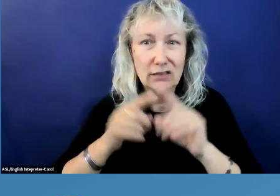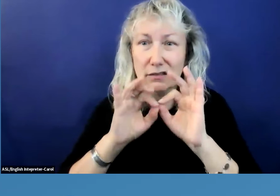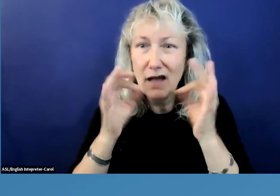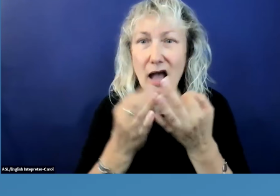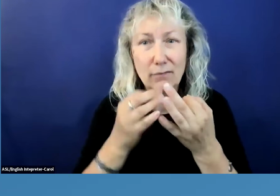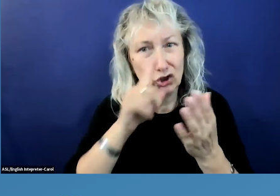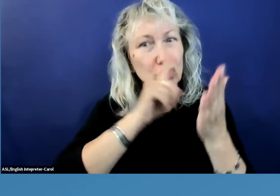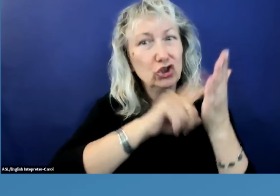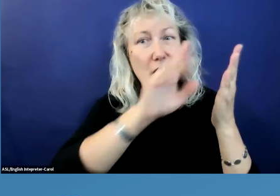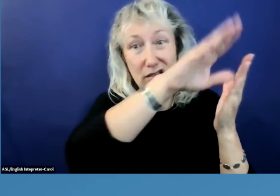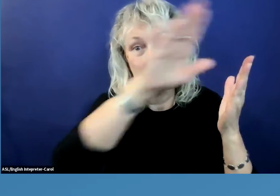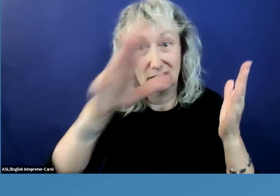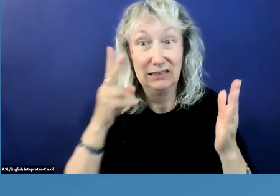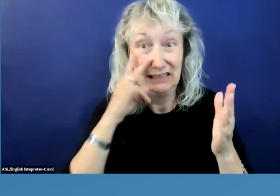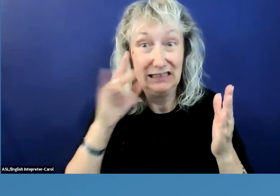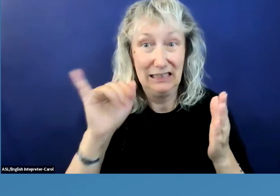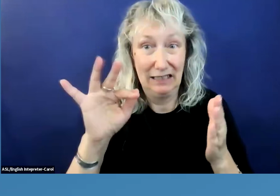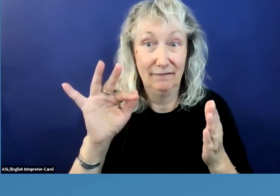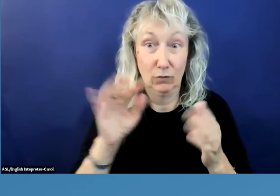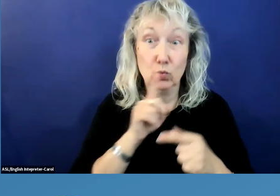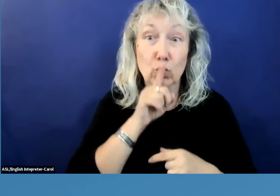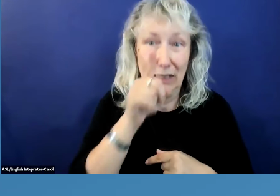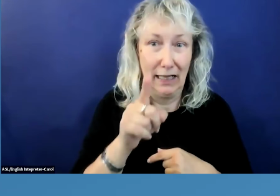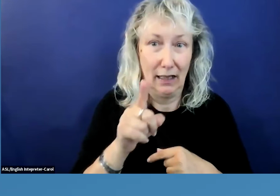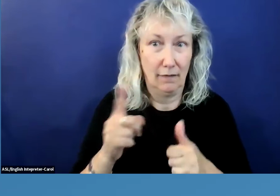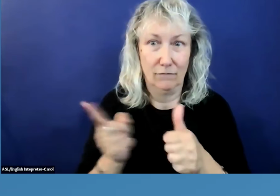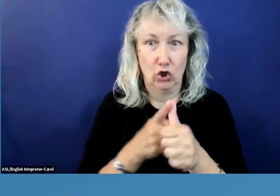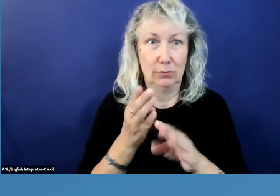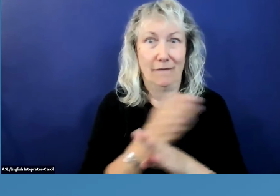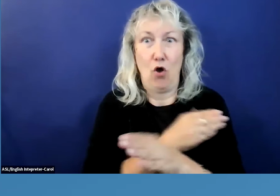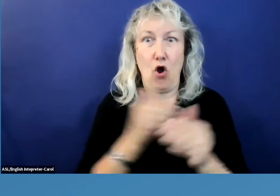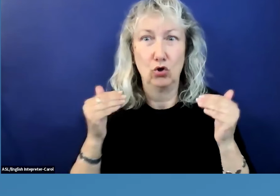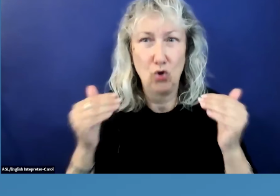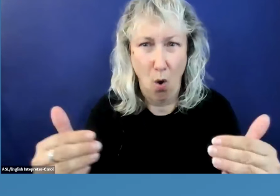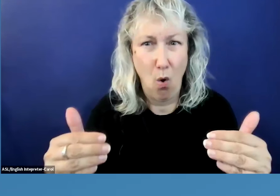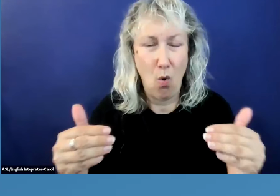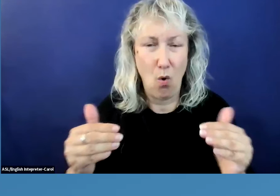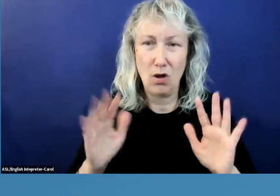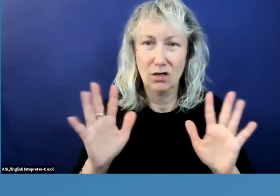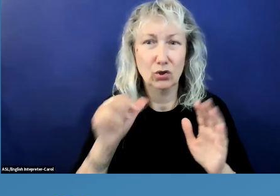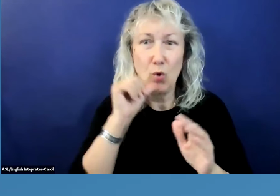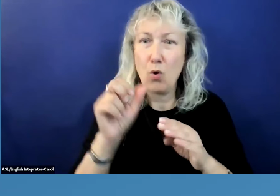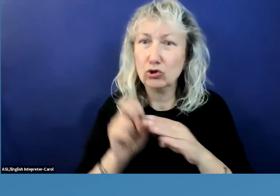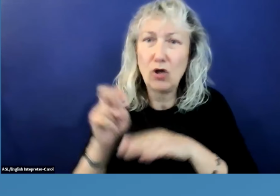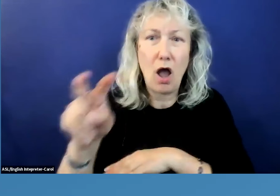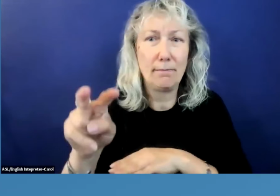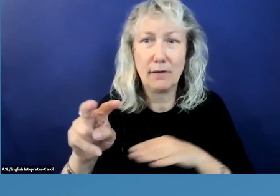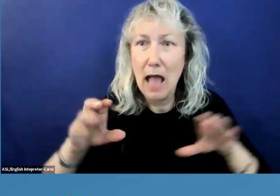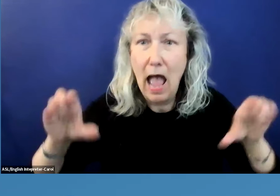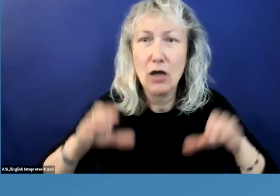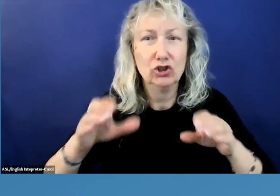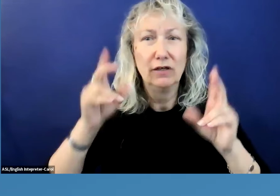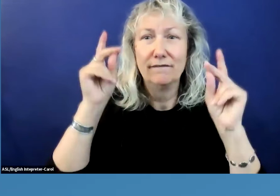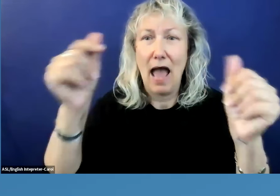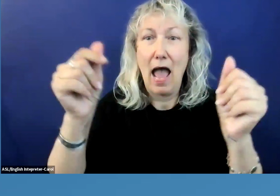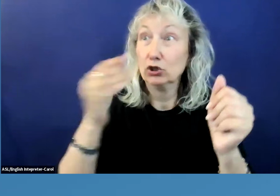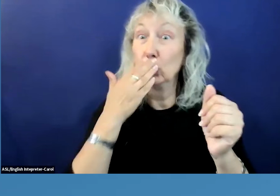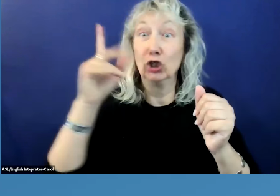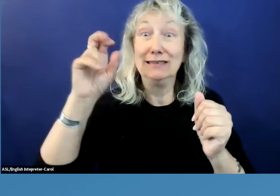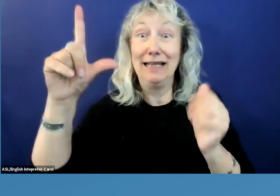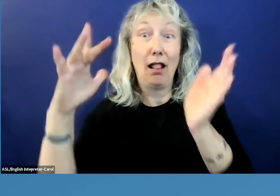sources. So there's often pressure to act immediately to take advantage of a